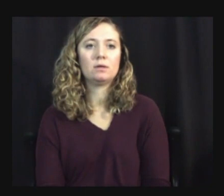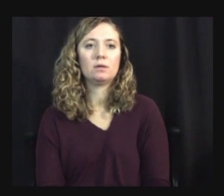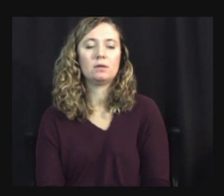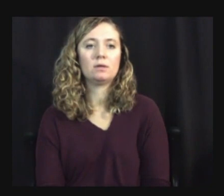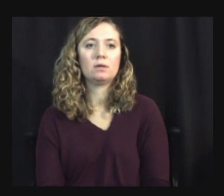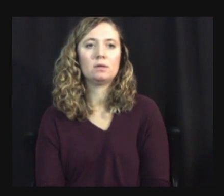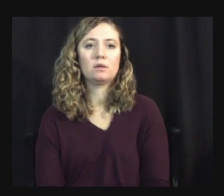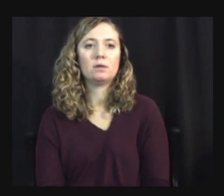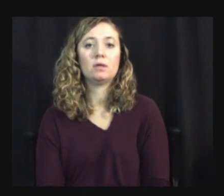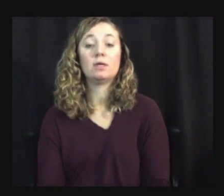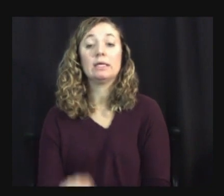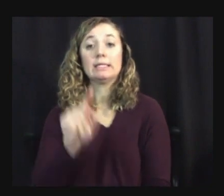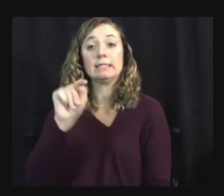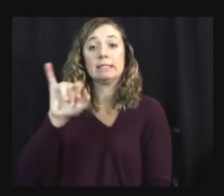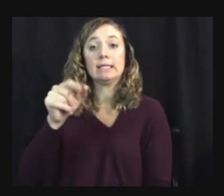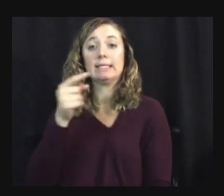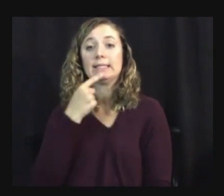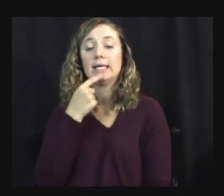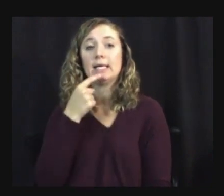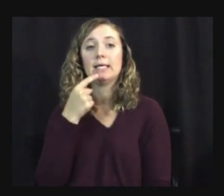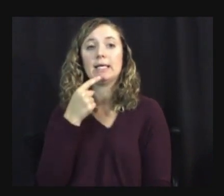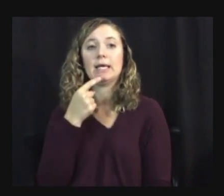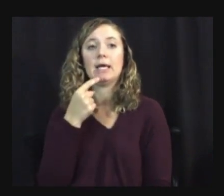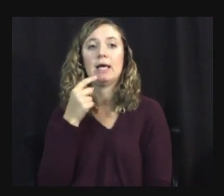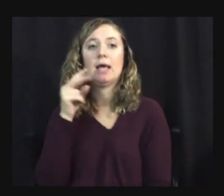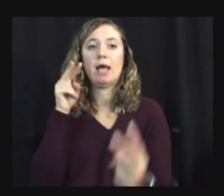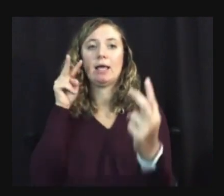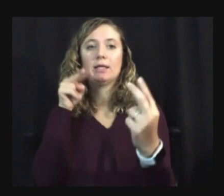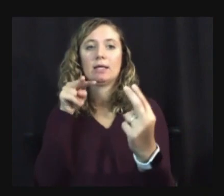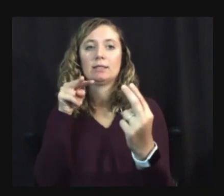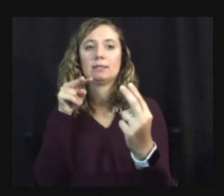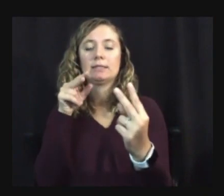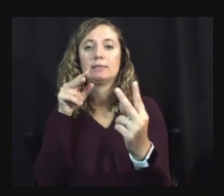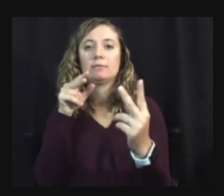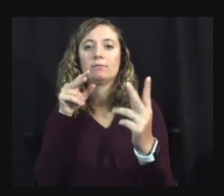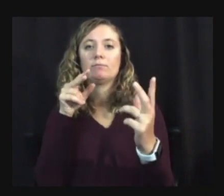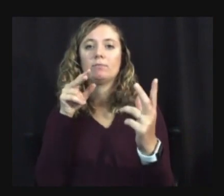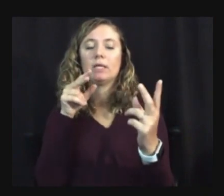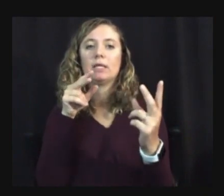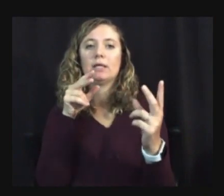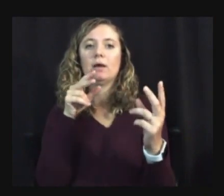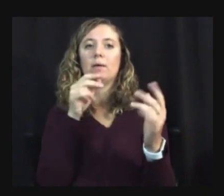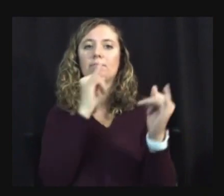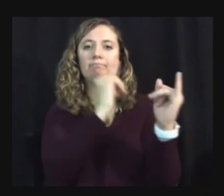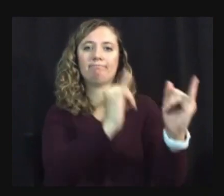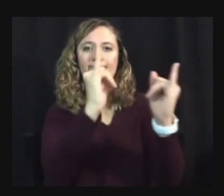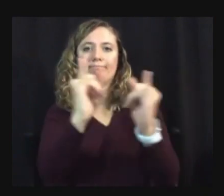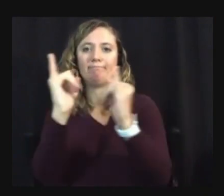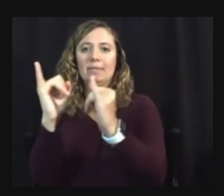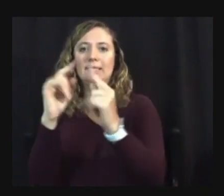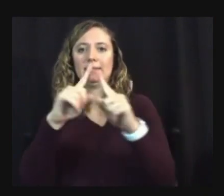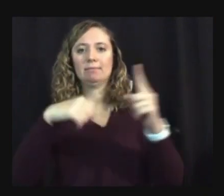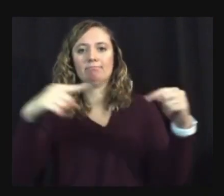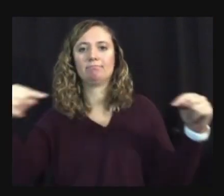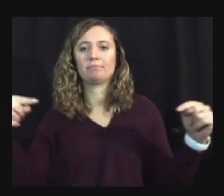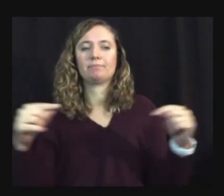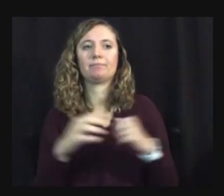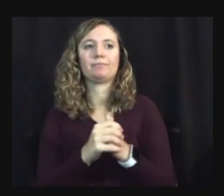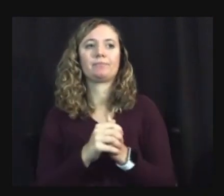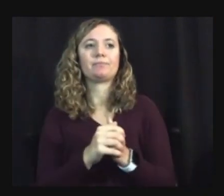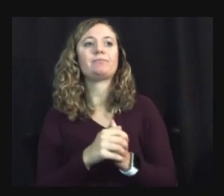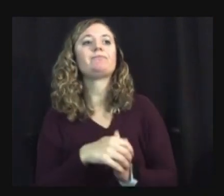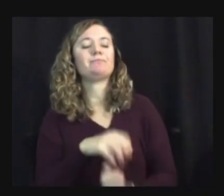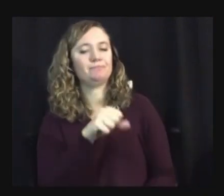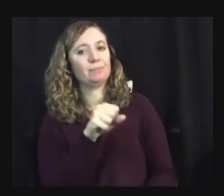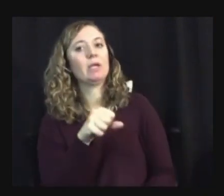TJ says that eye contact types have to be individually known. I think the amount of eye